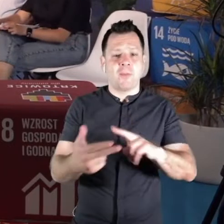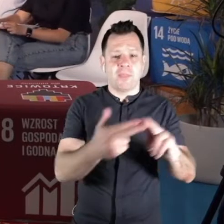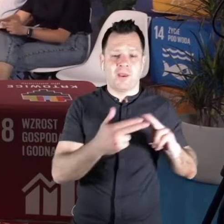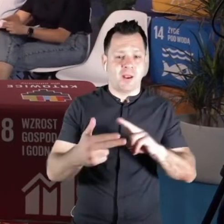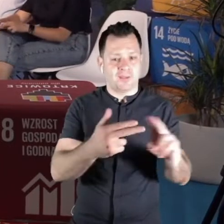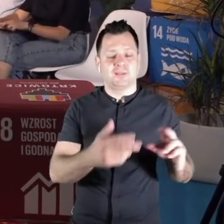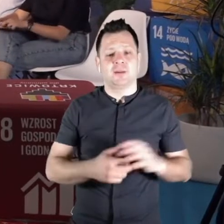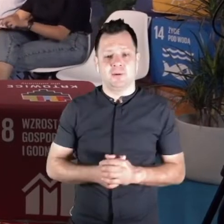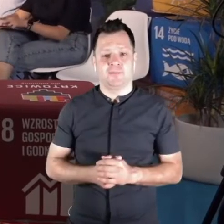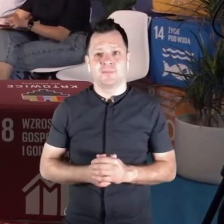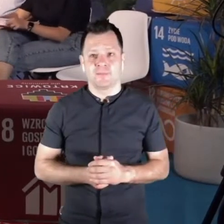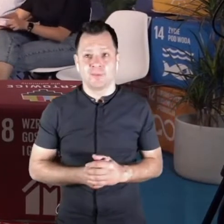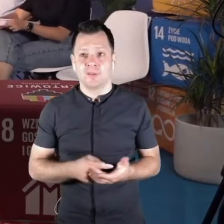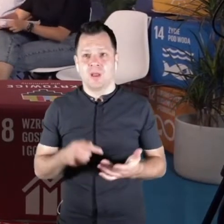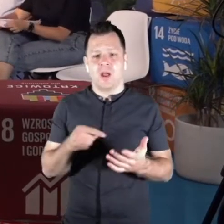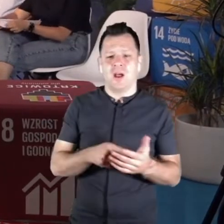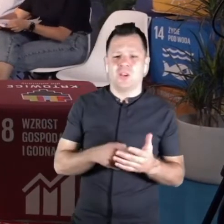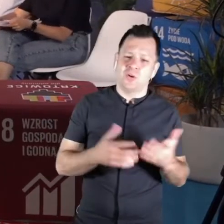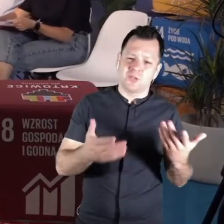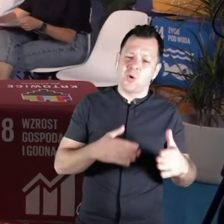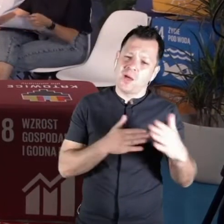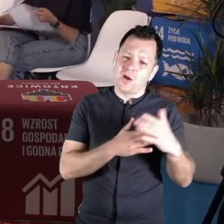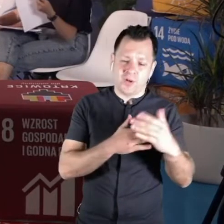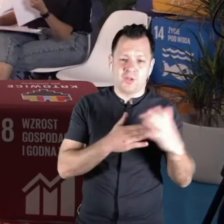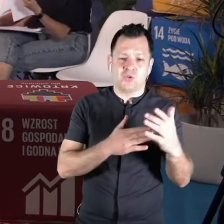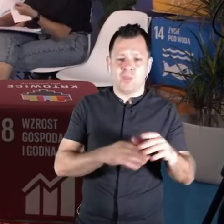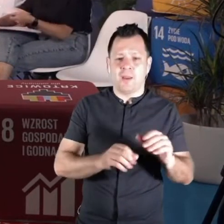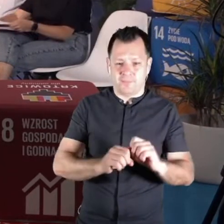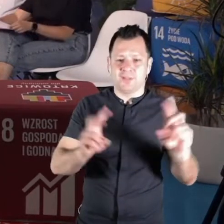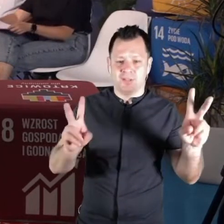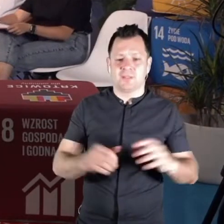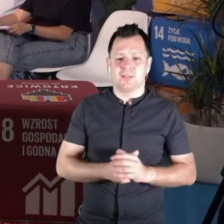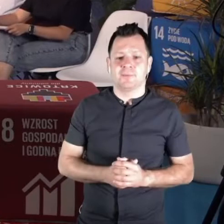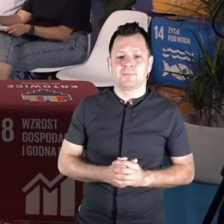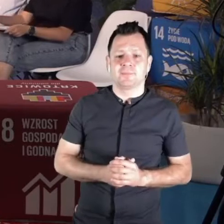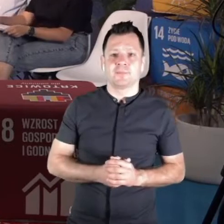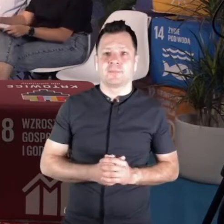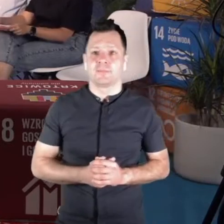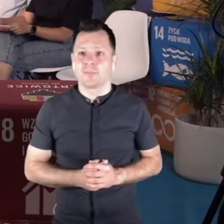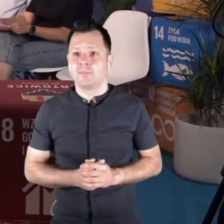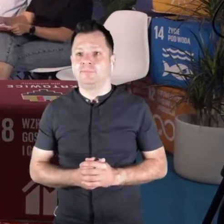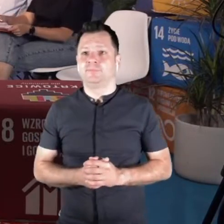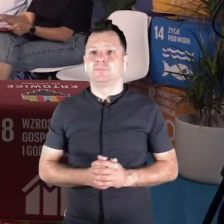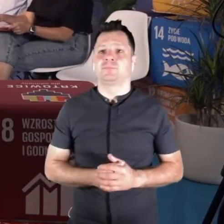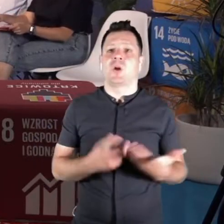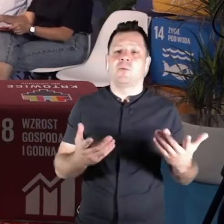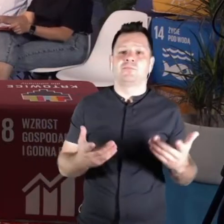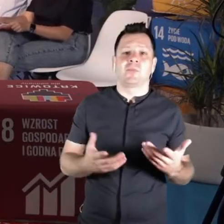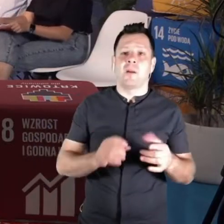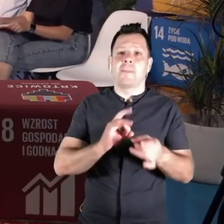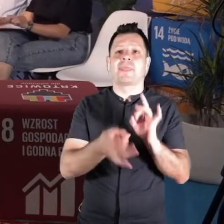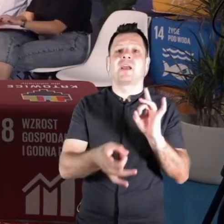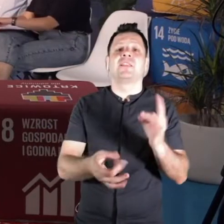So at the beginning, where actually Gdynia is, because we are here on the international conference. So Gdynia is in the north